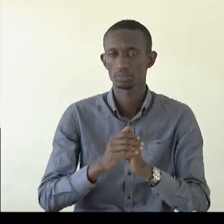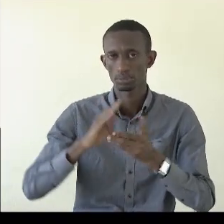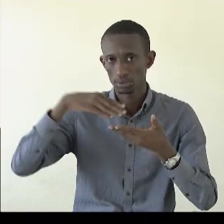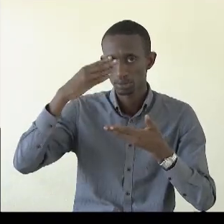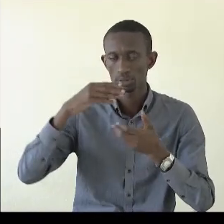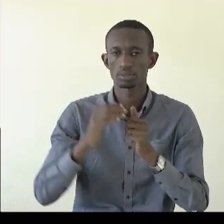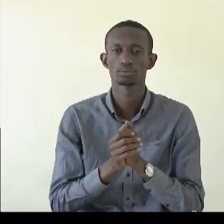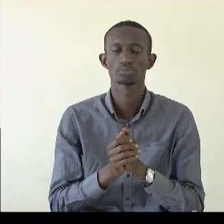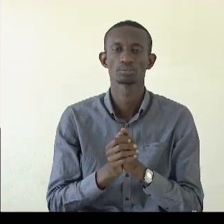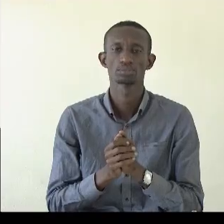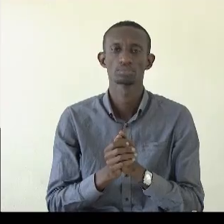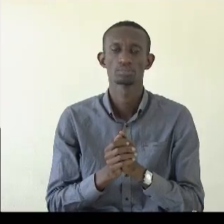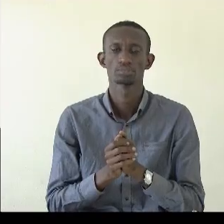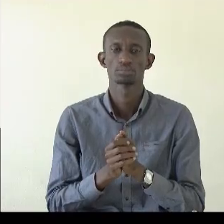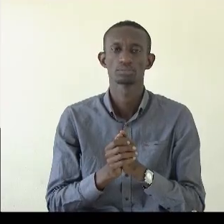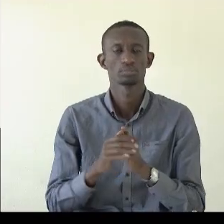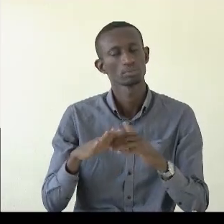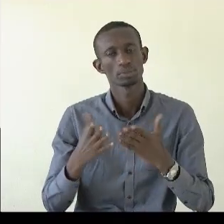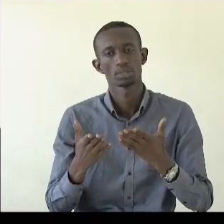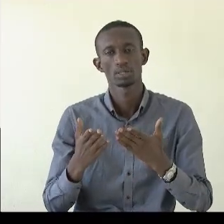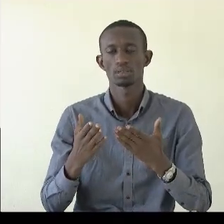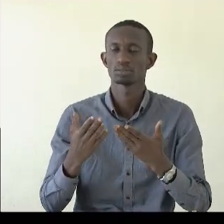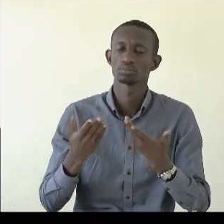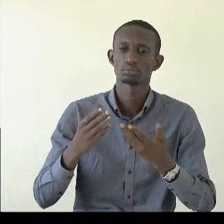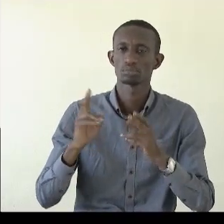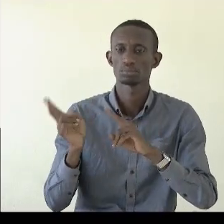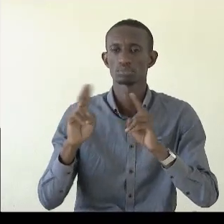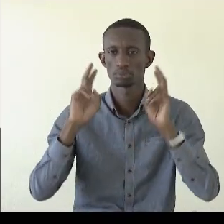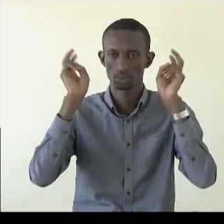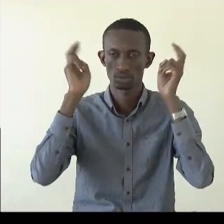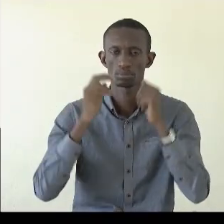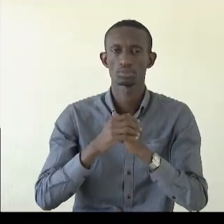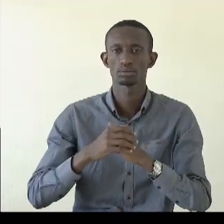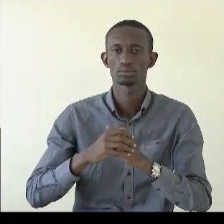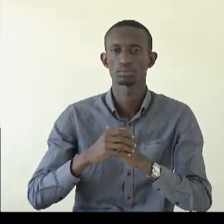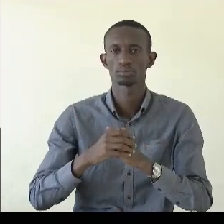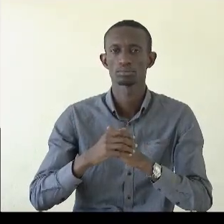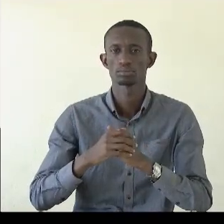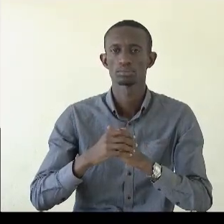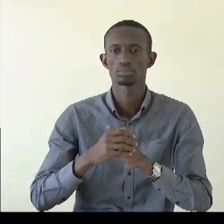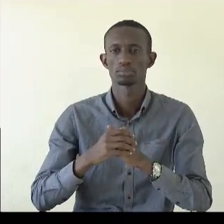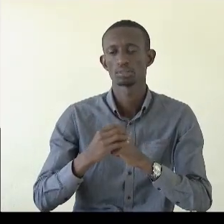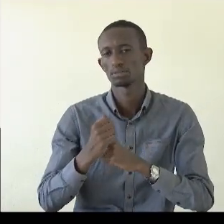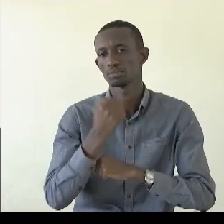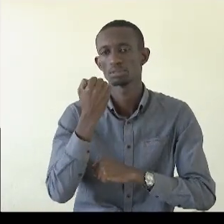we had to do some questions as a continuous assessment, and we're still looking at the